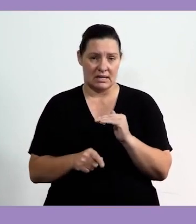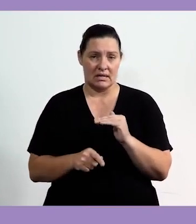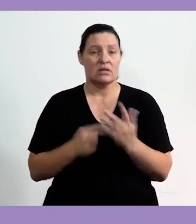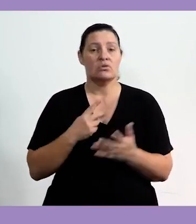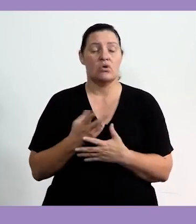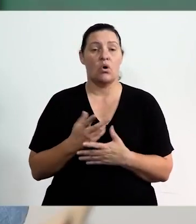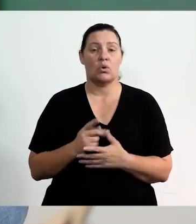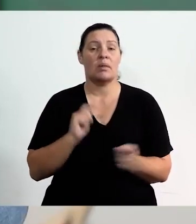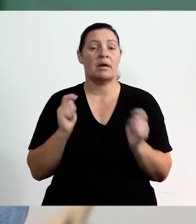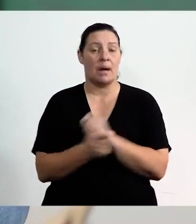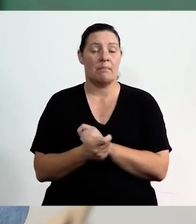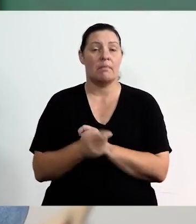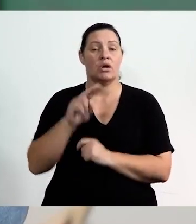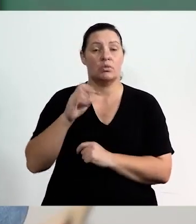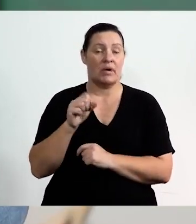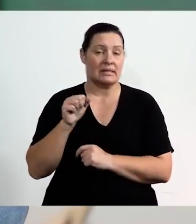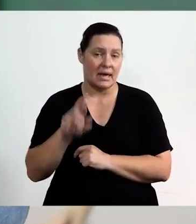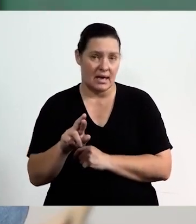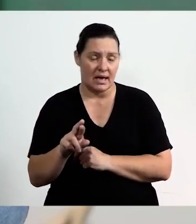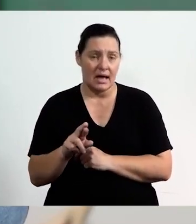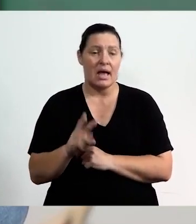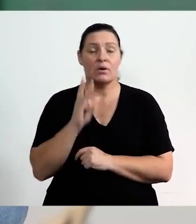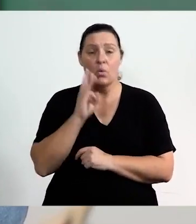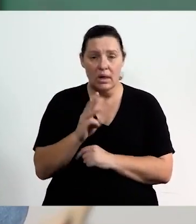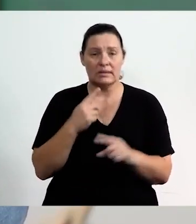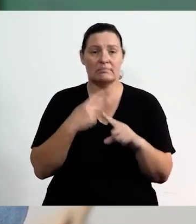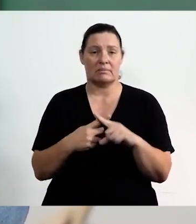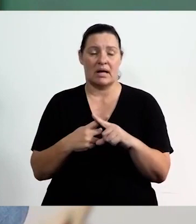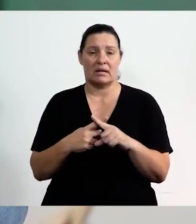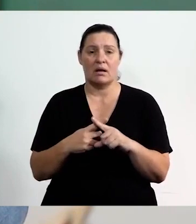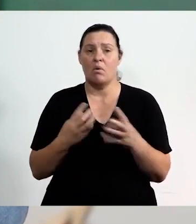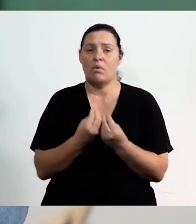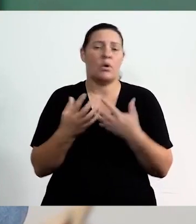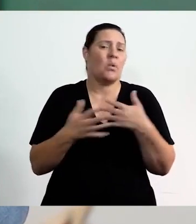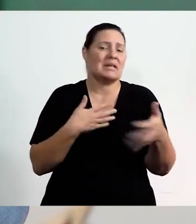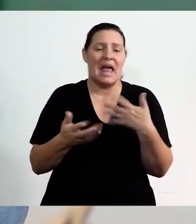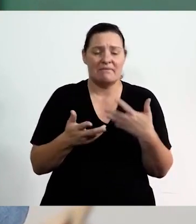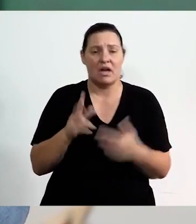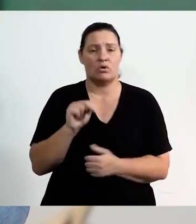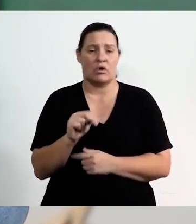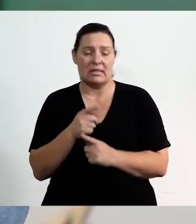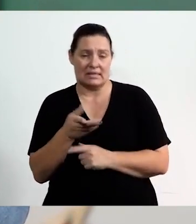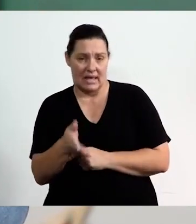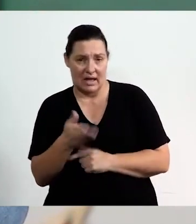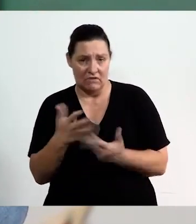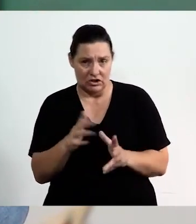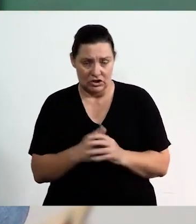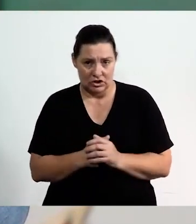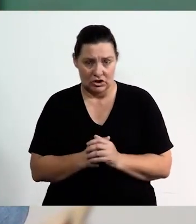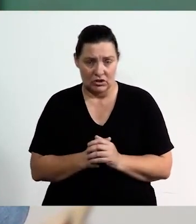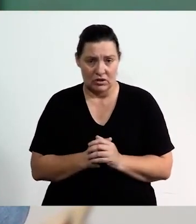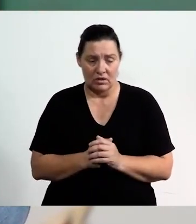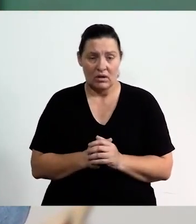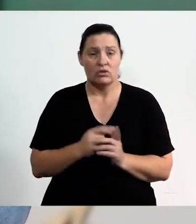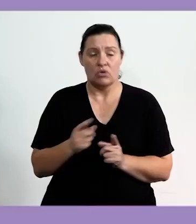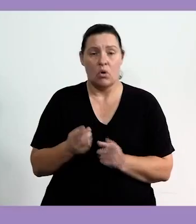in the denominator. So it is going to become a numerator, and it is going to multiply with whatever numerator is